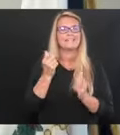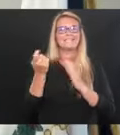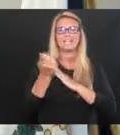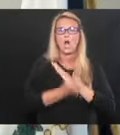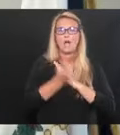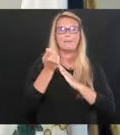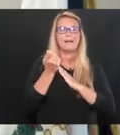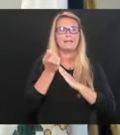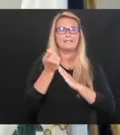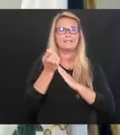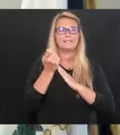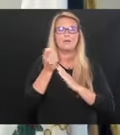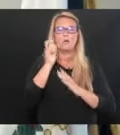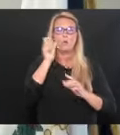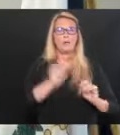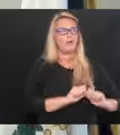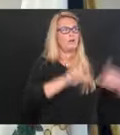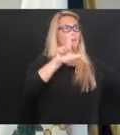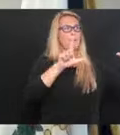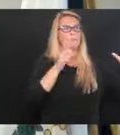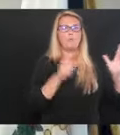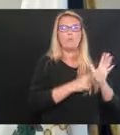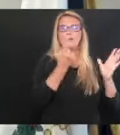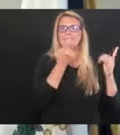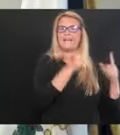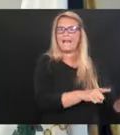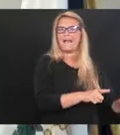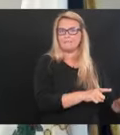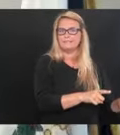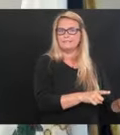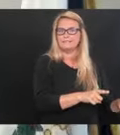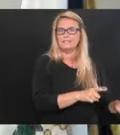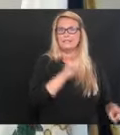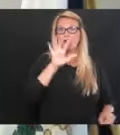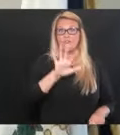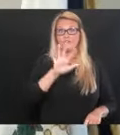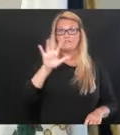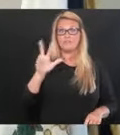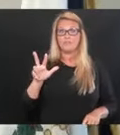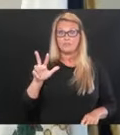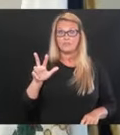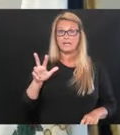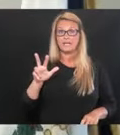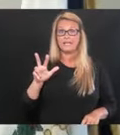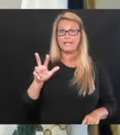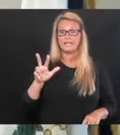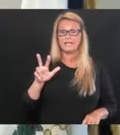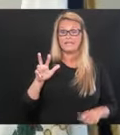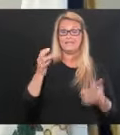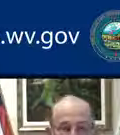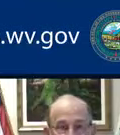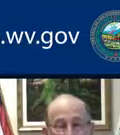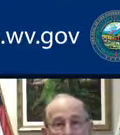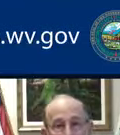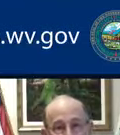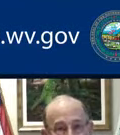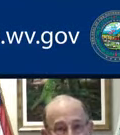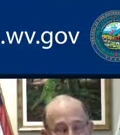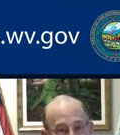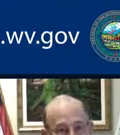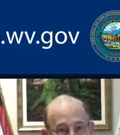that it will come online as it happens. So the 53, to my knowledge, is current. It's up to date. There's still going to be a